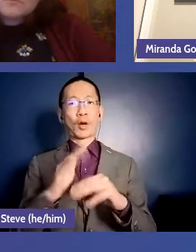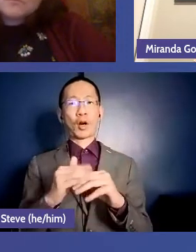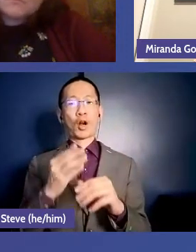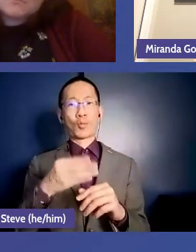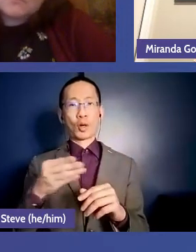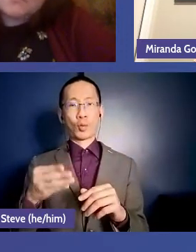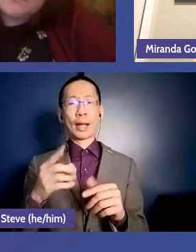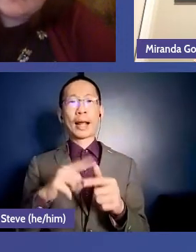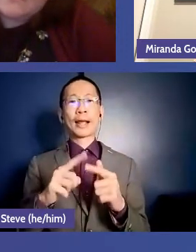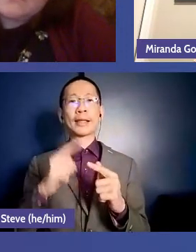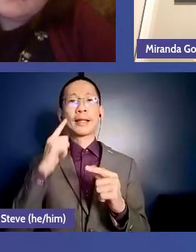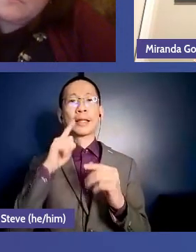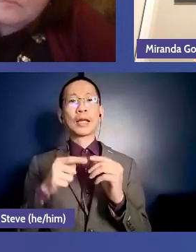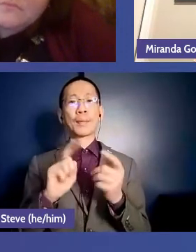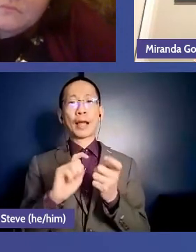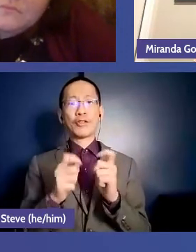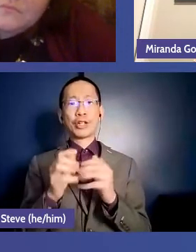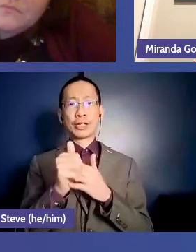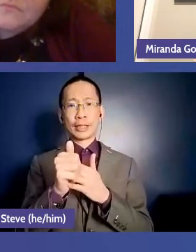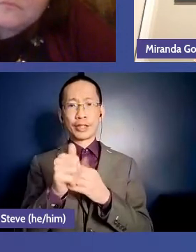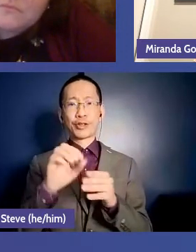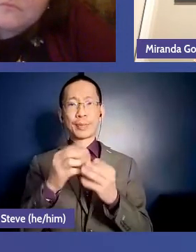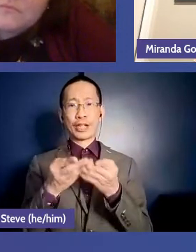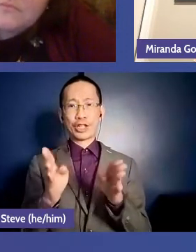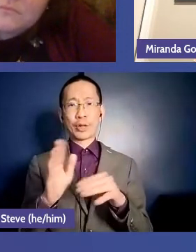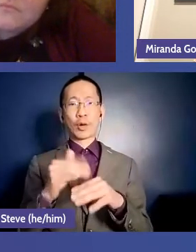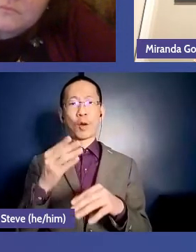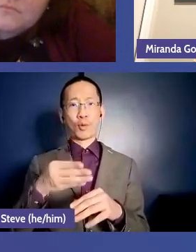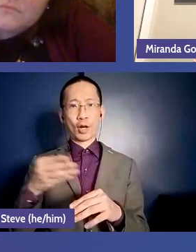really just thinking about just changing leadership in general on Broadway.